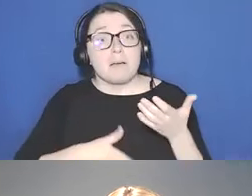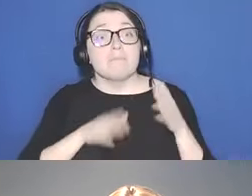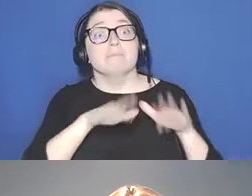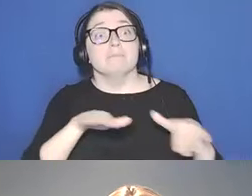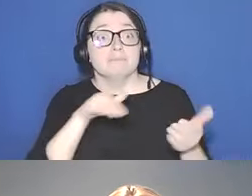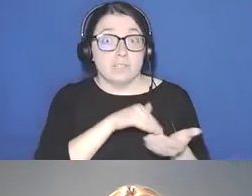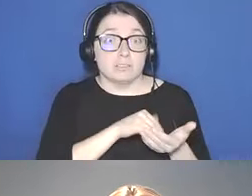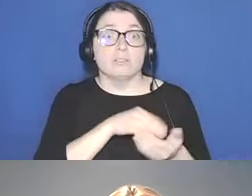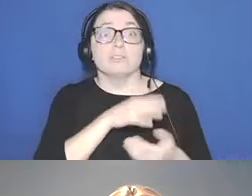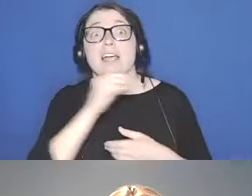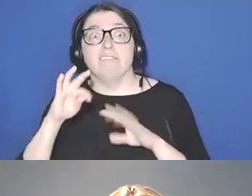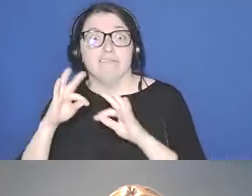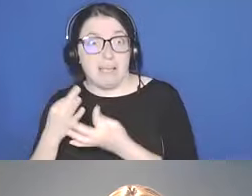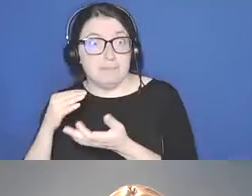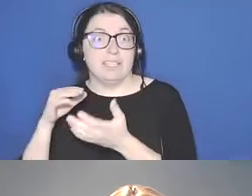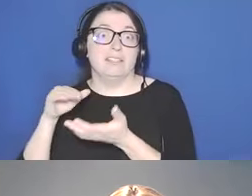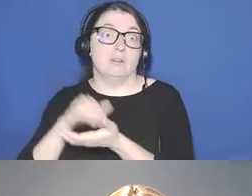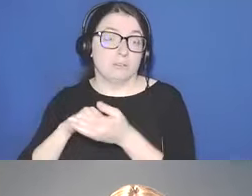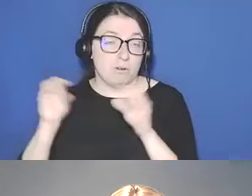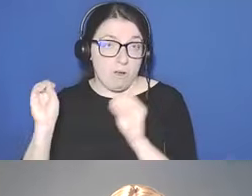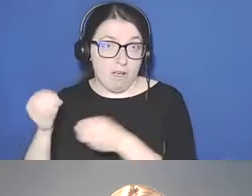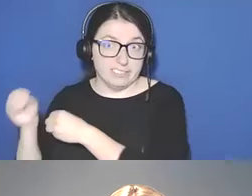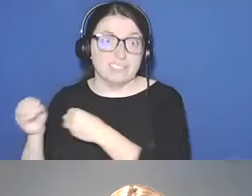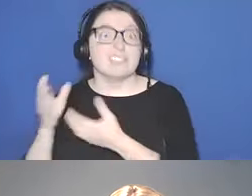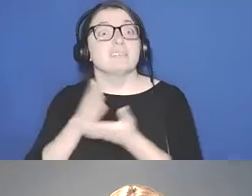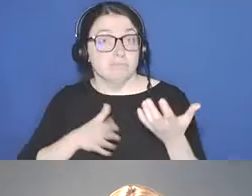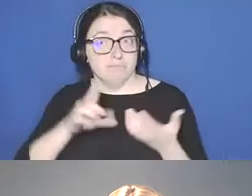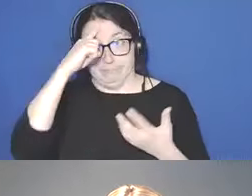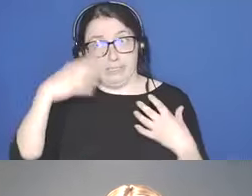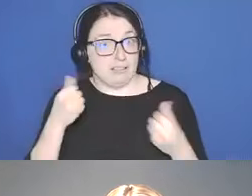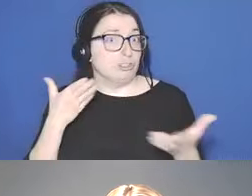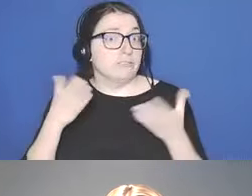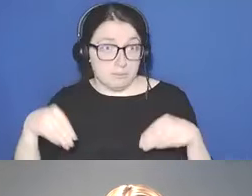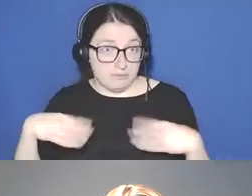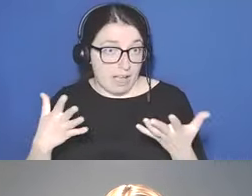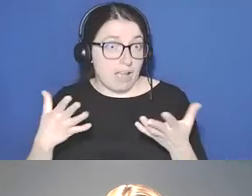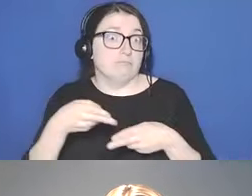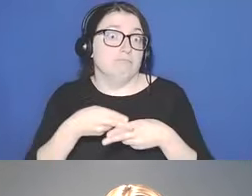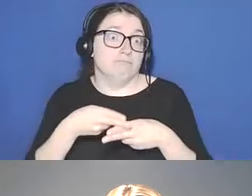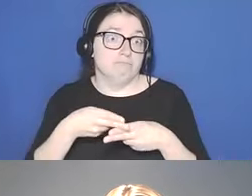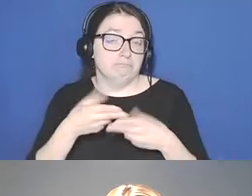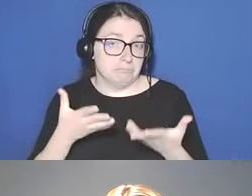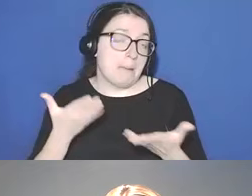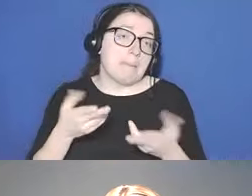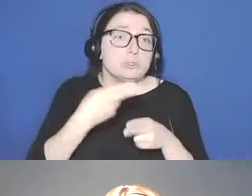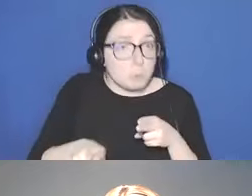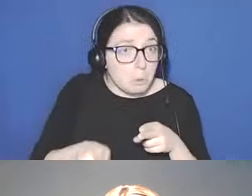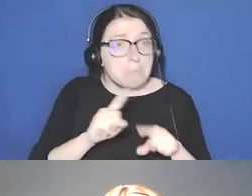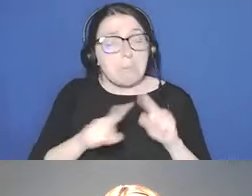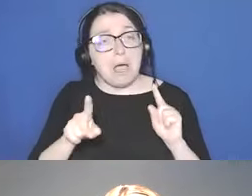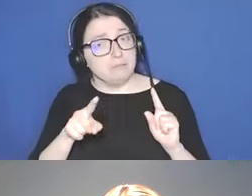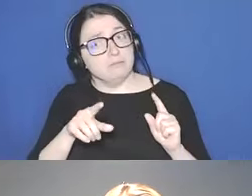embedding mental health services right into the office practice. It may be short term, but it's at least getting you started and they